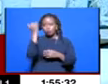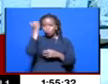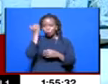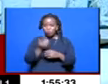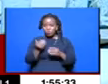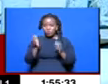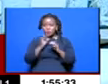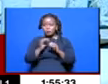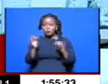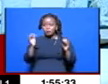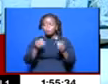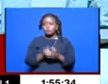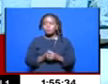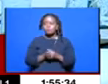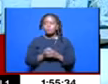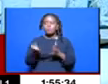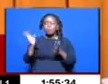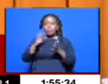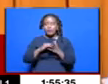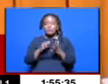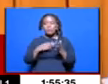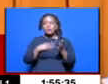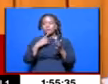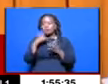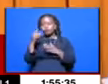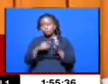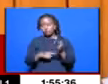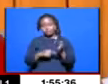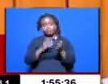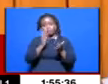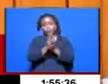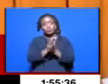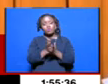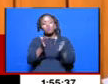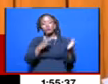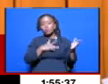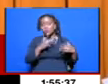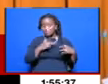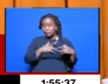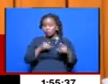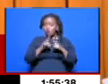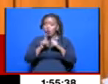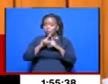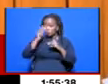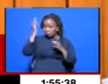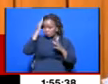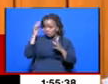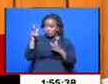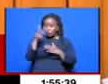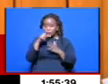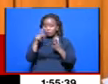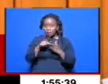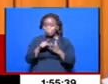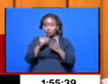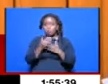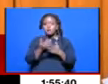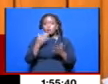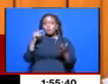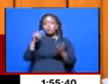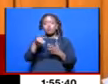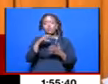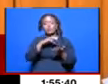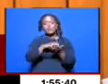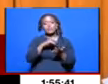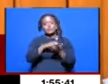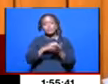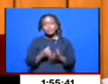refer that it was considered and it was a known principle before this case, which is before us. Then